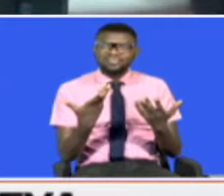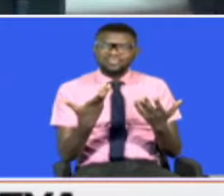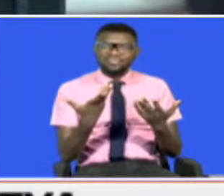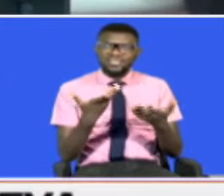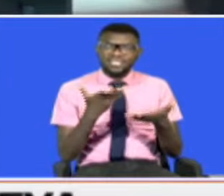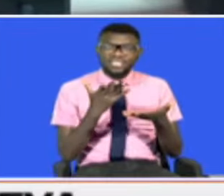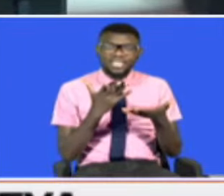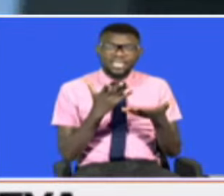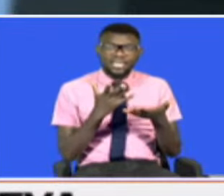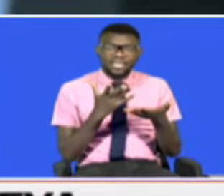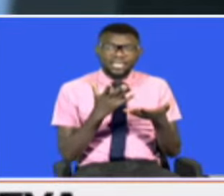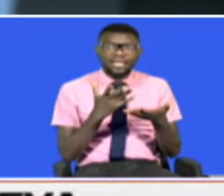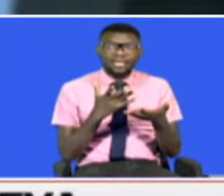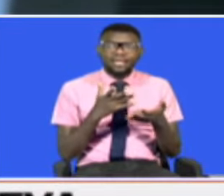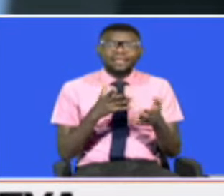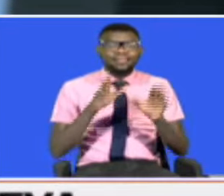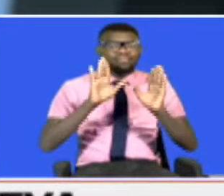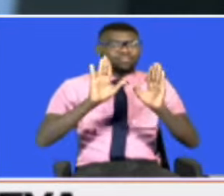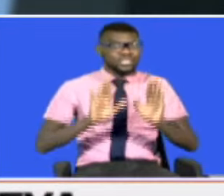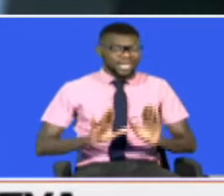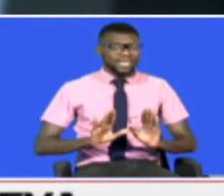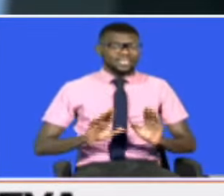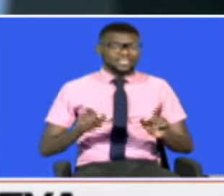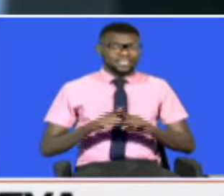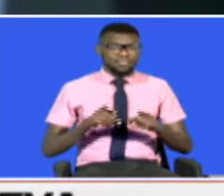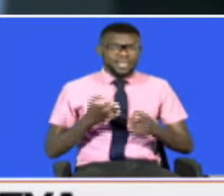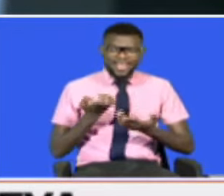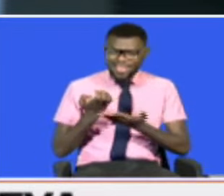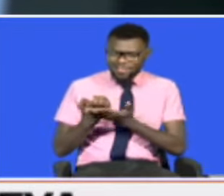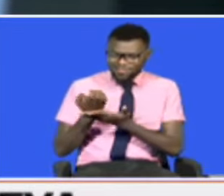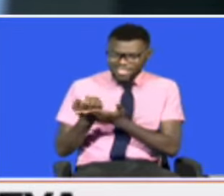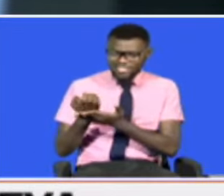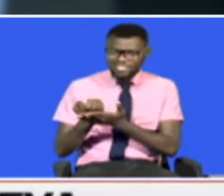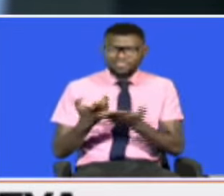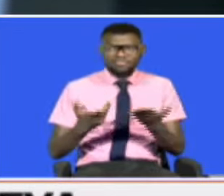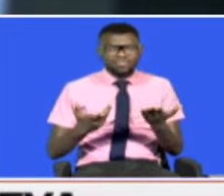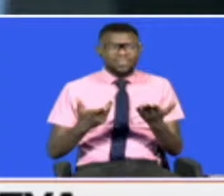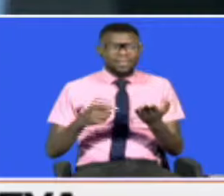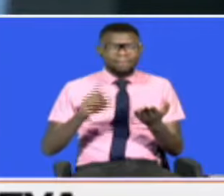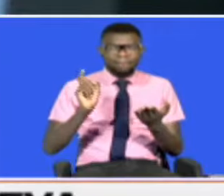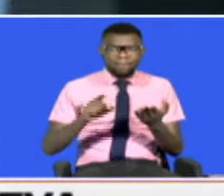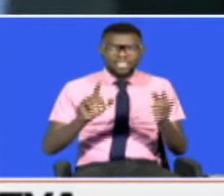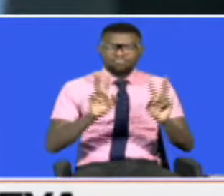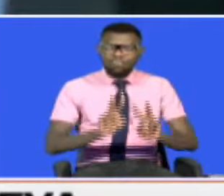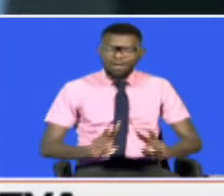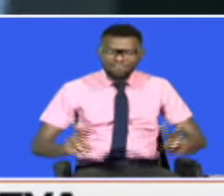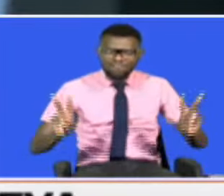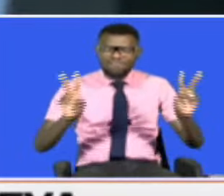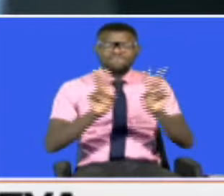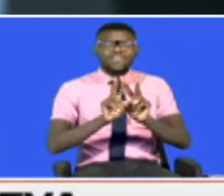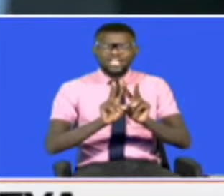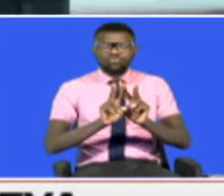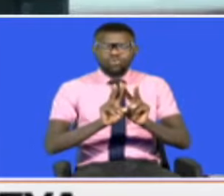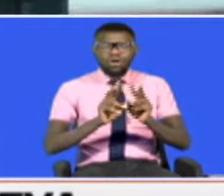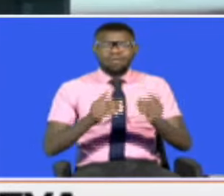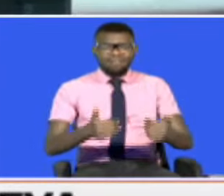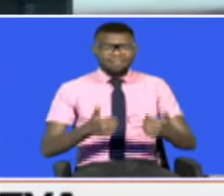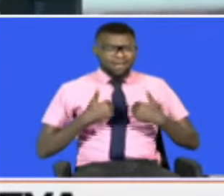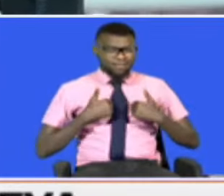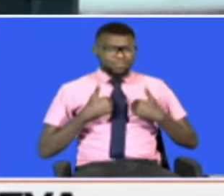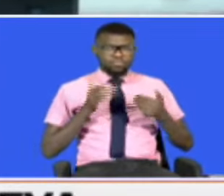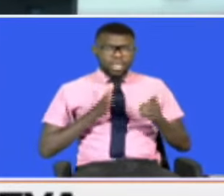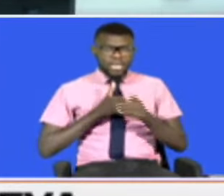will not be able to tick. So I think that is a value that she needs to go. She must be very authentic leadership. She must be